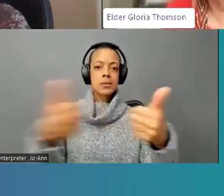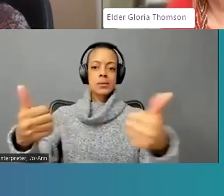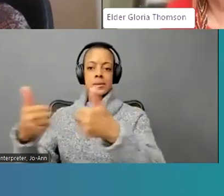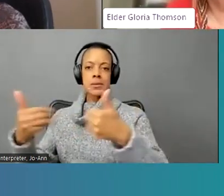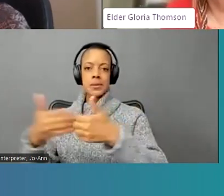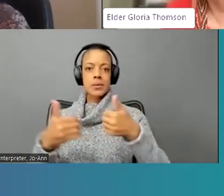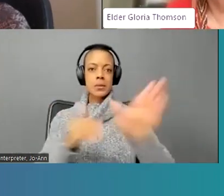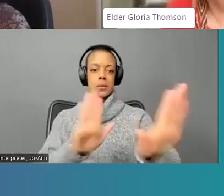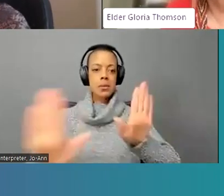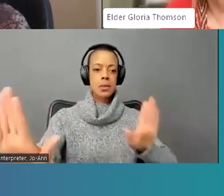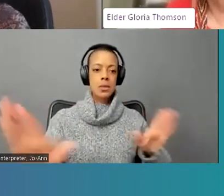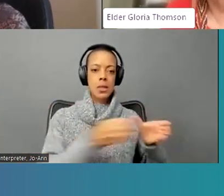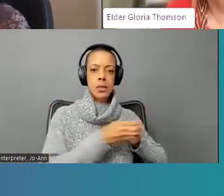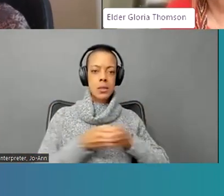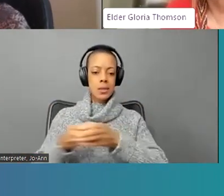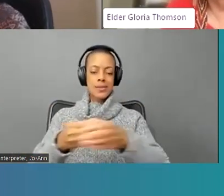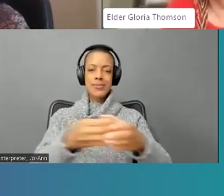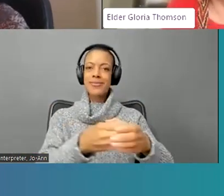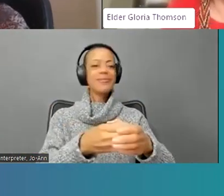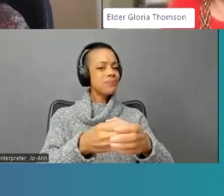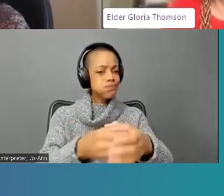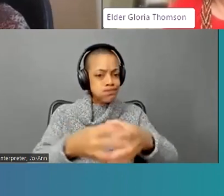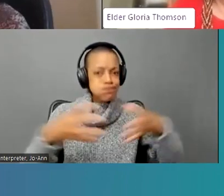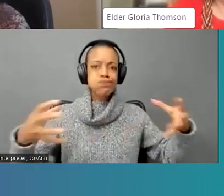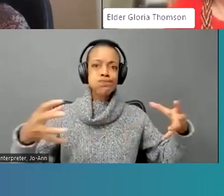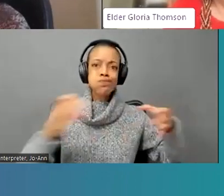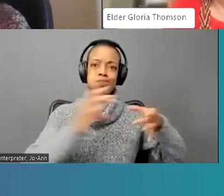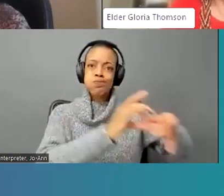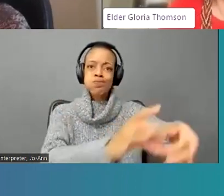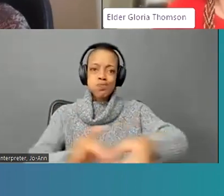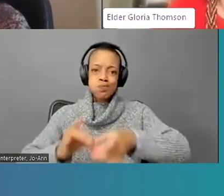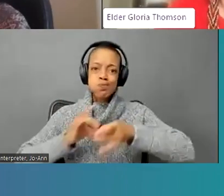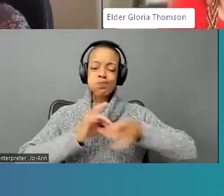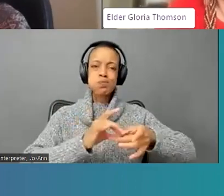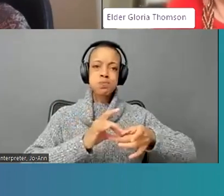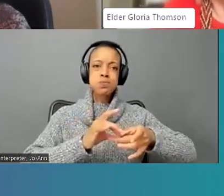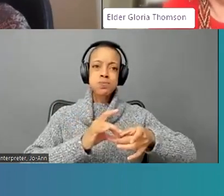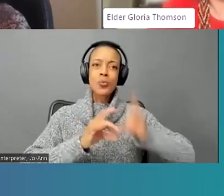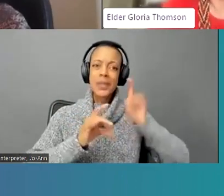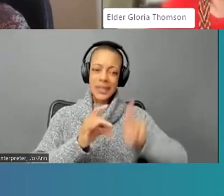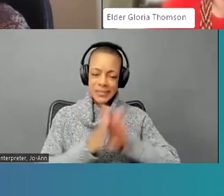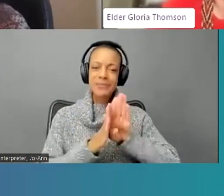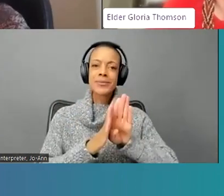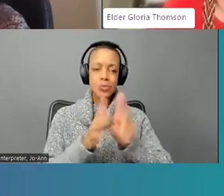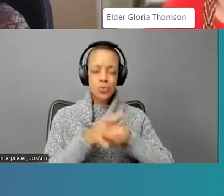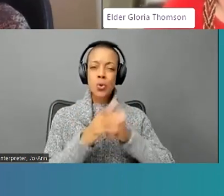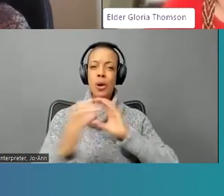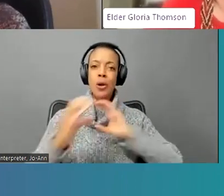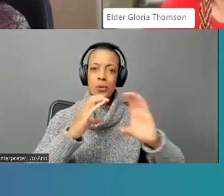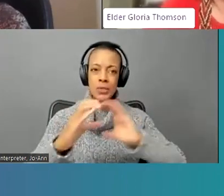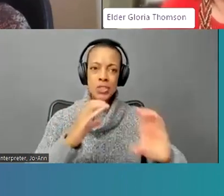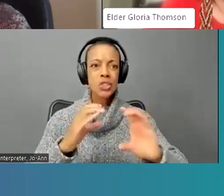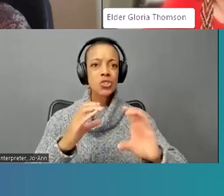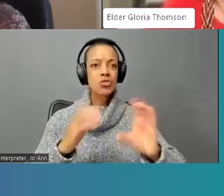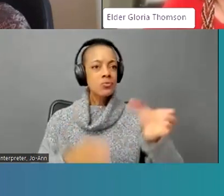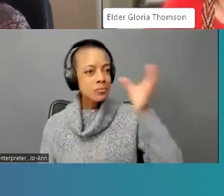that conversation and, you know, to really become interested and become engaged in